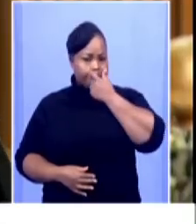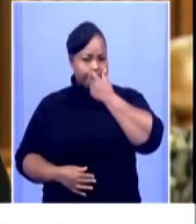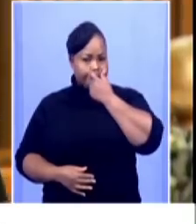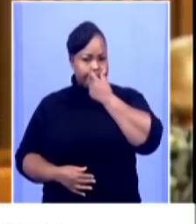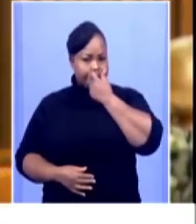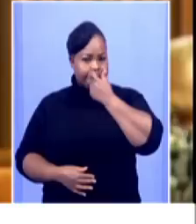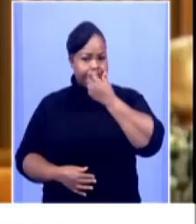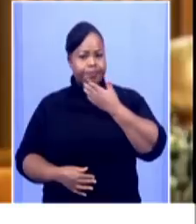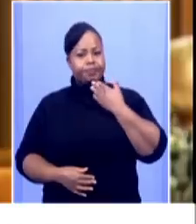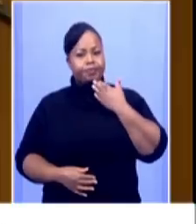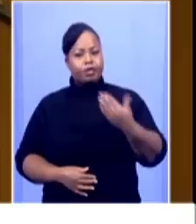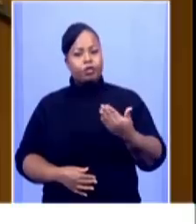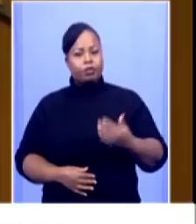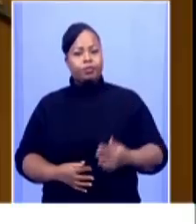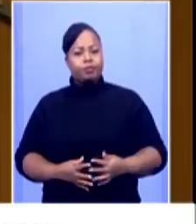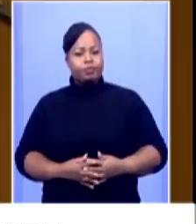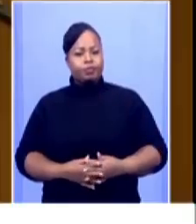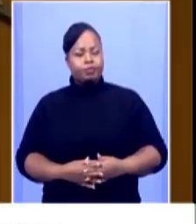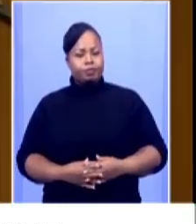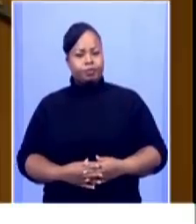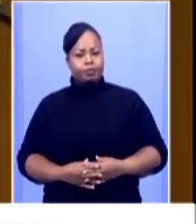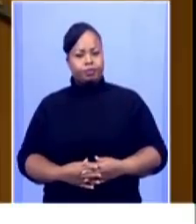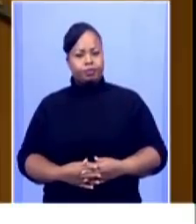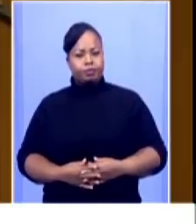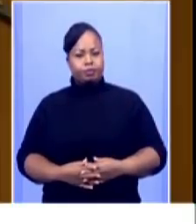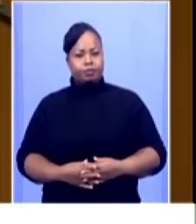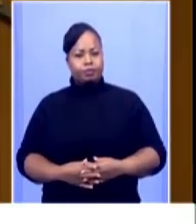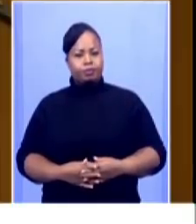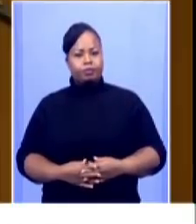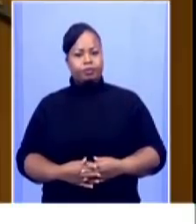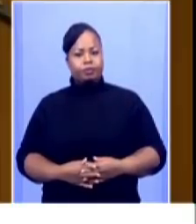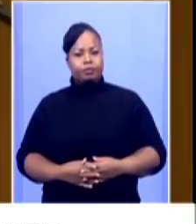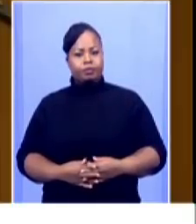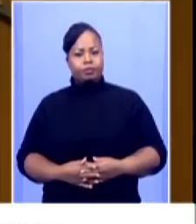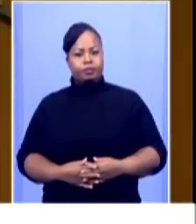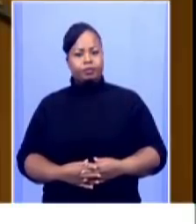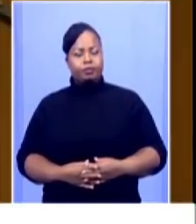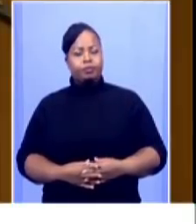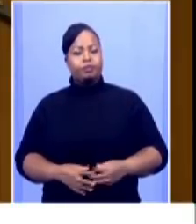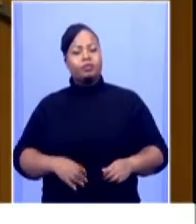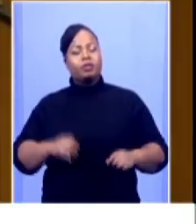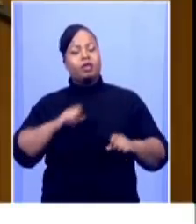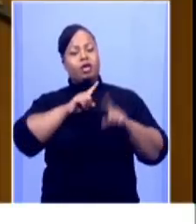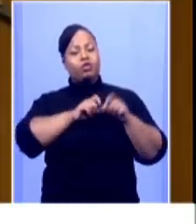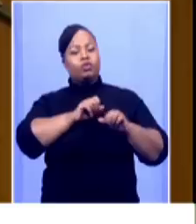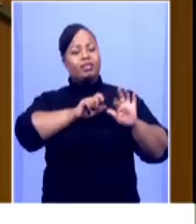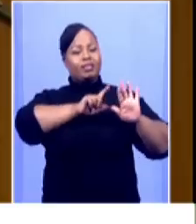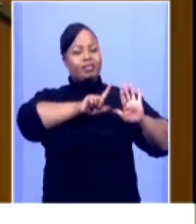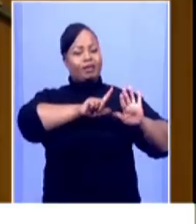Thank you. As the court pleases, my lady. Accused 7, 8 and 12.